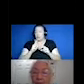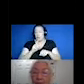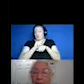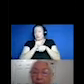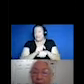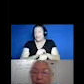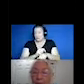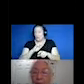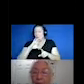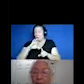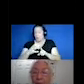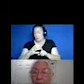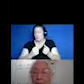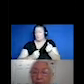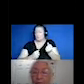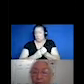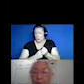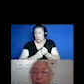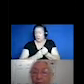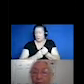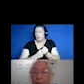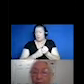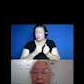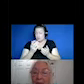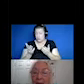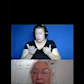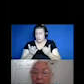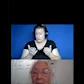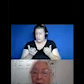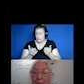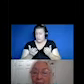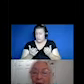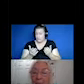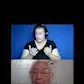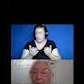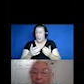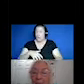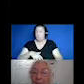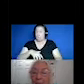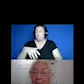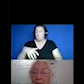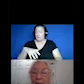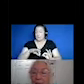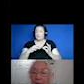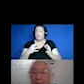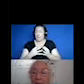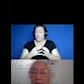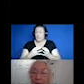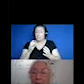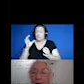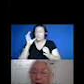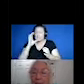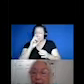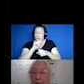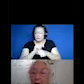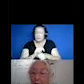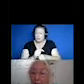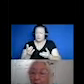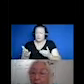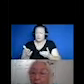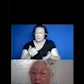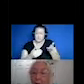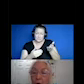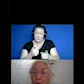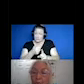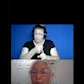and culturally supportive service, and the pregnant family would seek traditional services on their